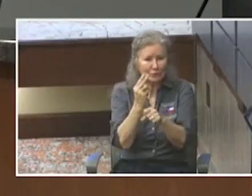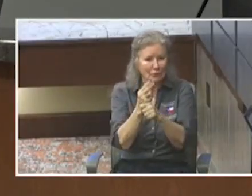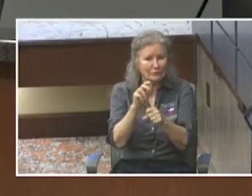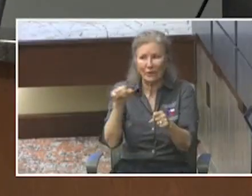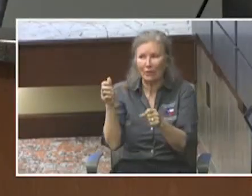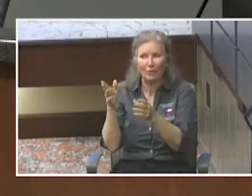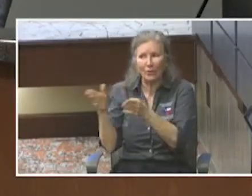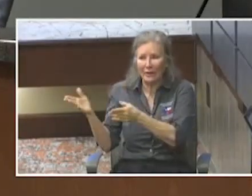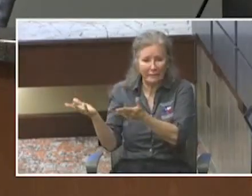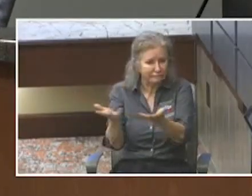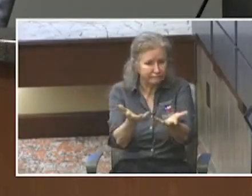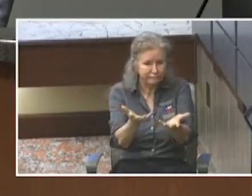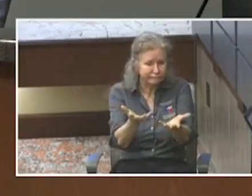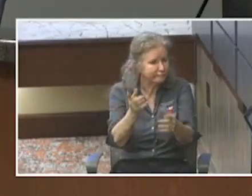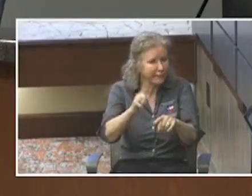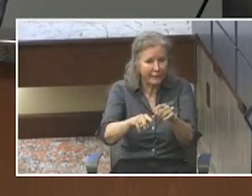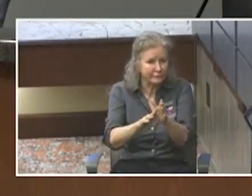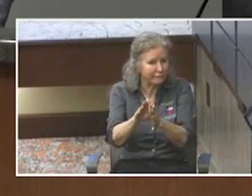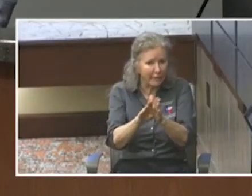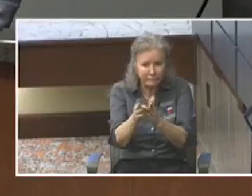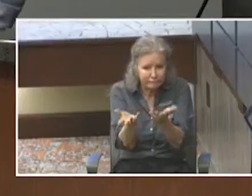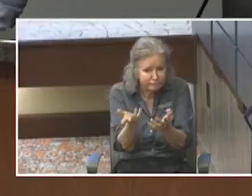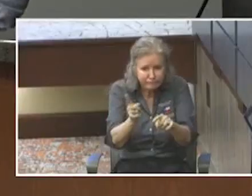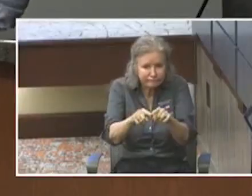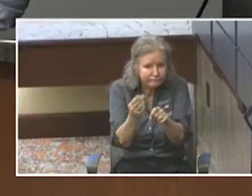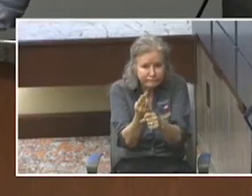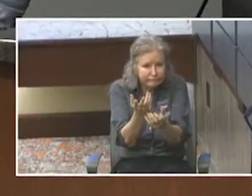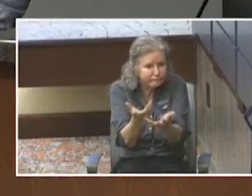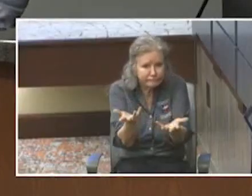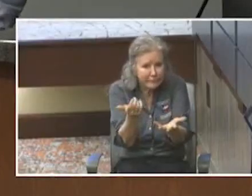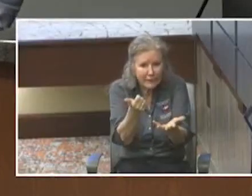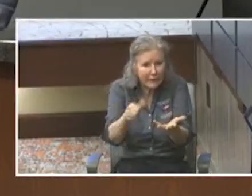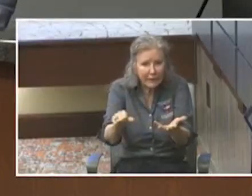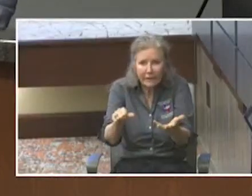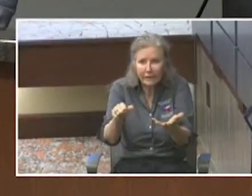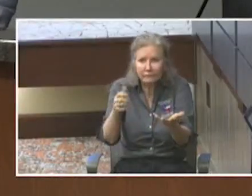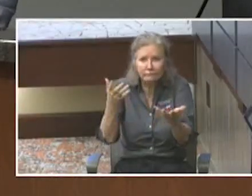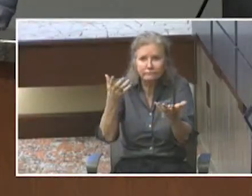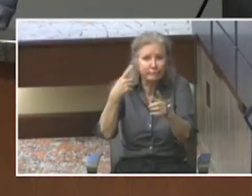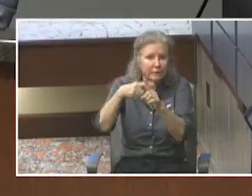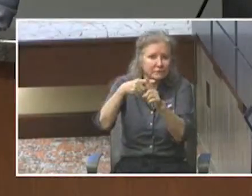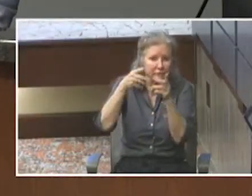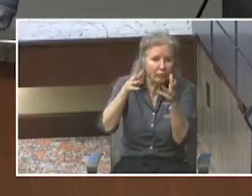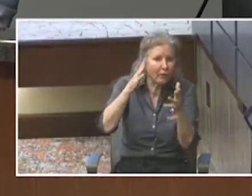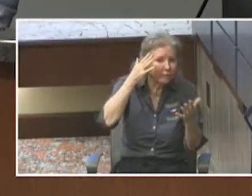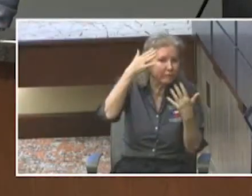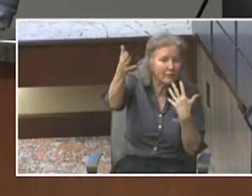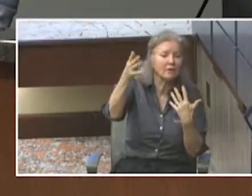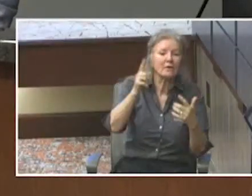any long-term positive way, or is prohibitively expensive to do so, and being able to step